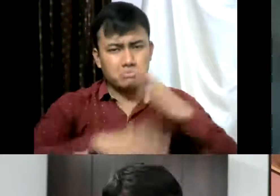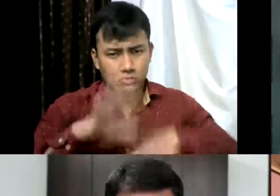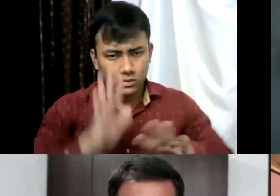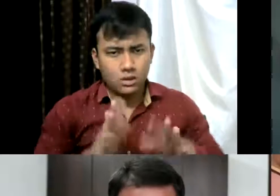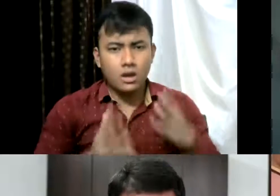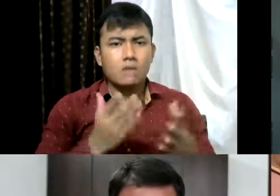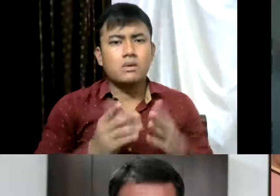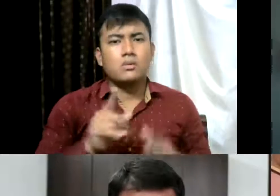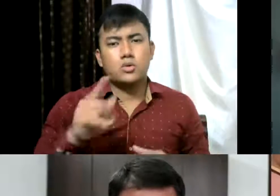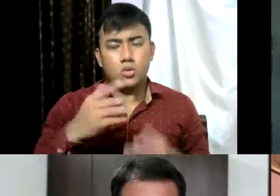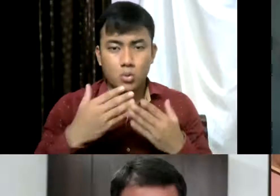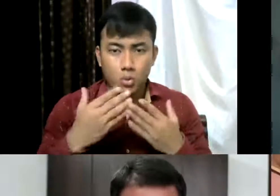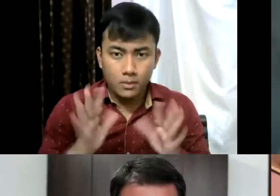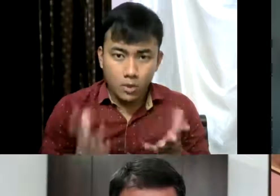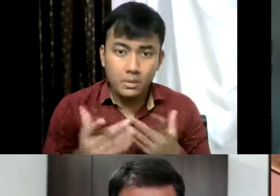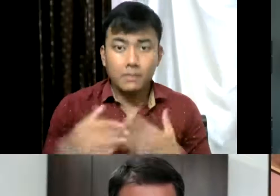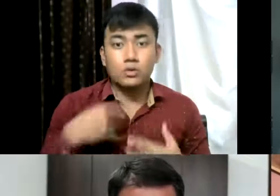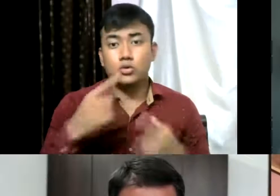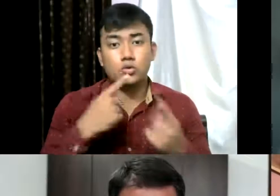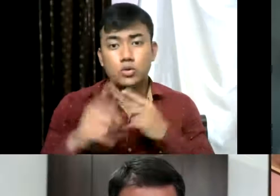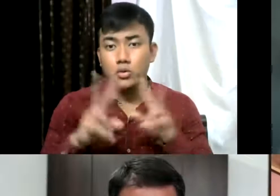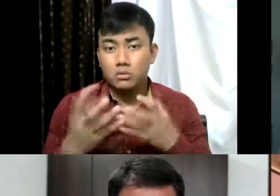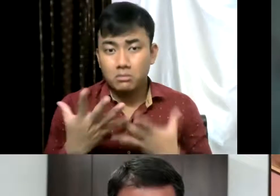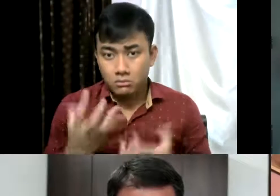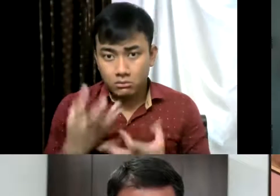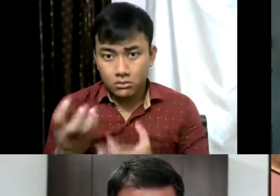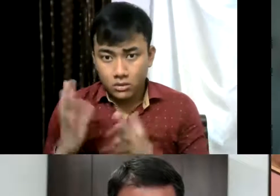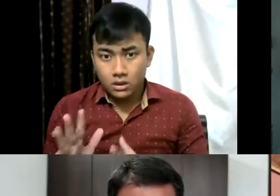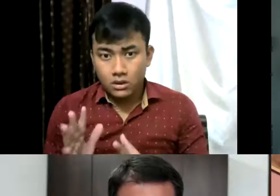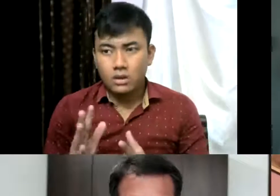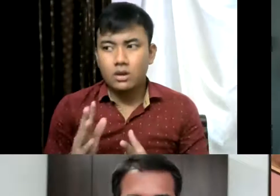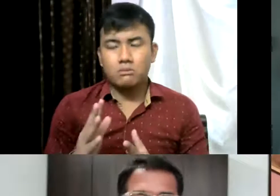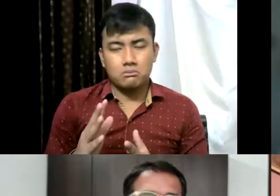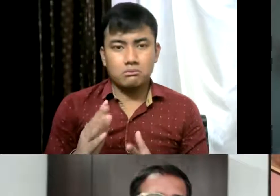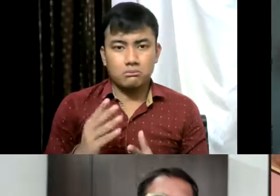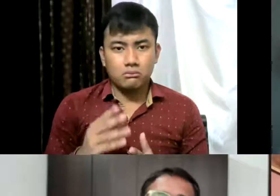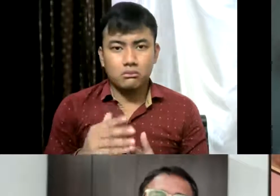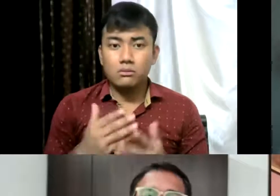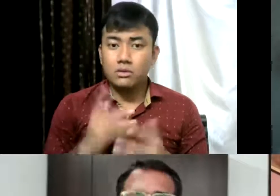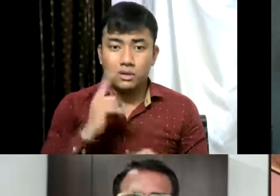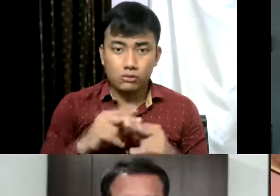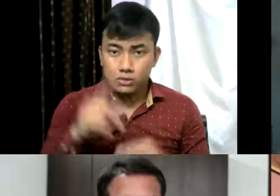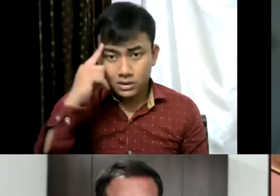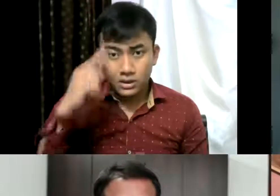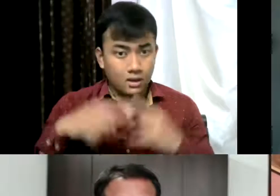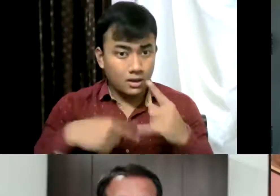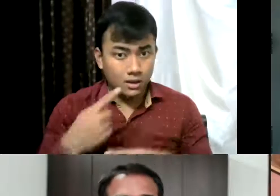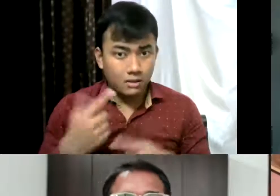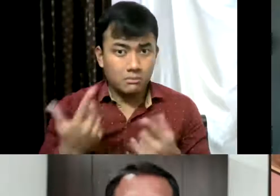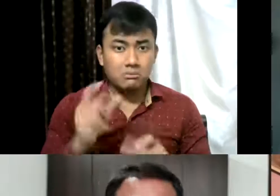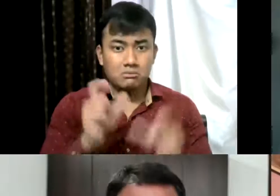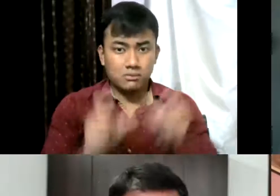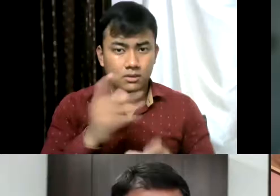thinking about when we are talking about desire, whose desires matter in the end, and to think about, like, you know, can there ever be